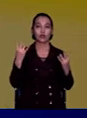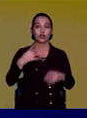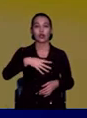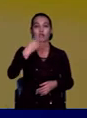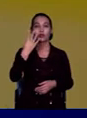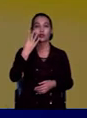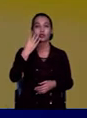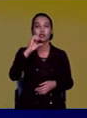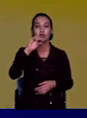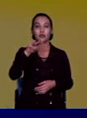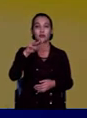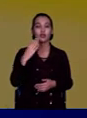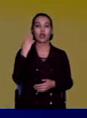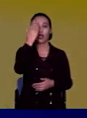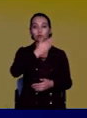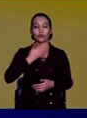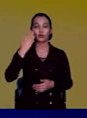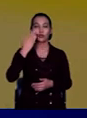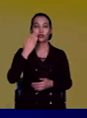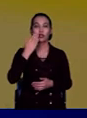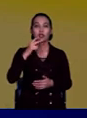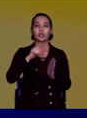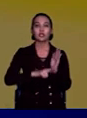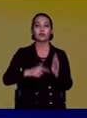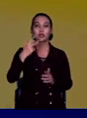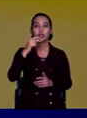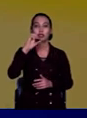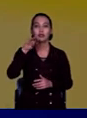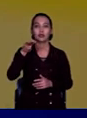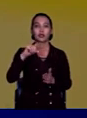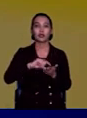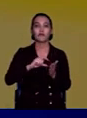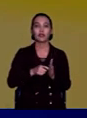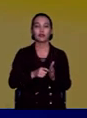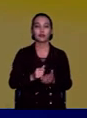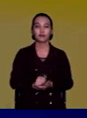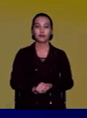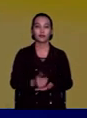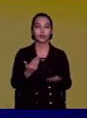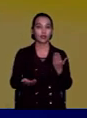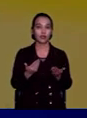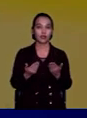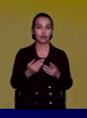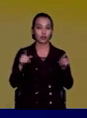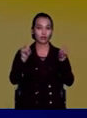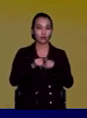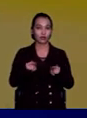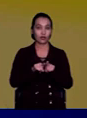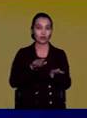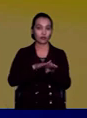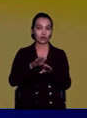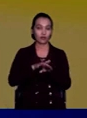44 sm, yuzi esa 72 sm kvadratga teng bo'ldi. Agar siz ham shunday